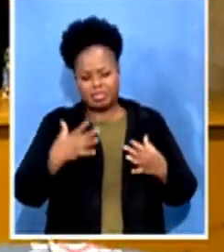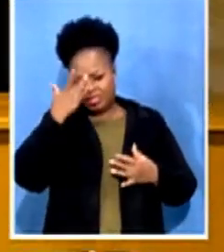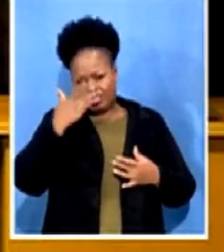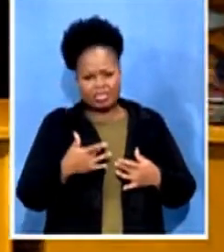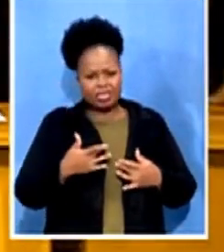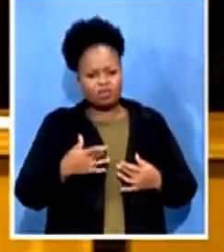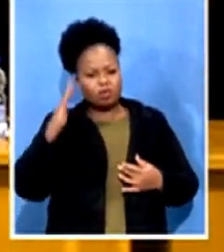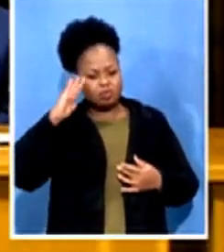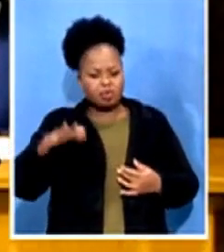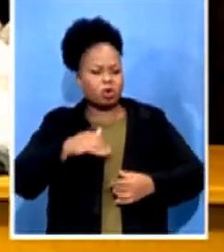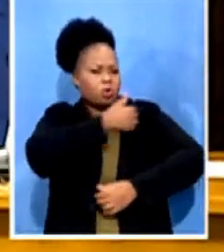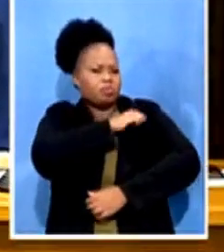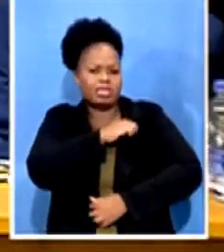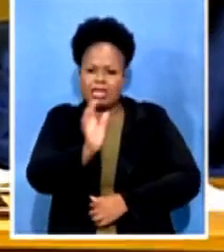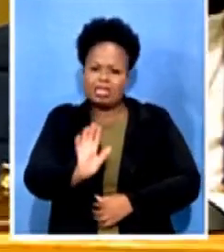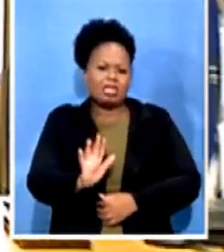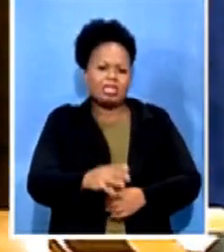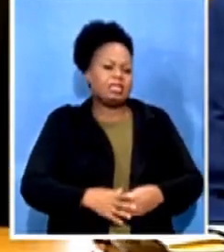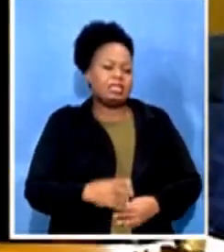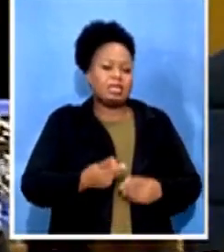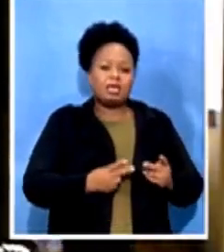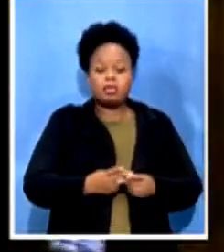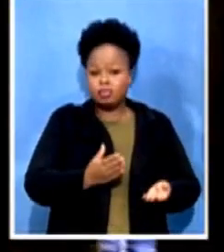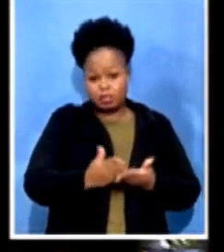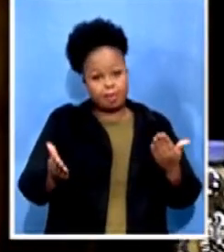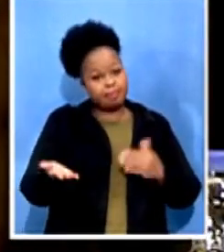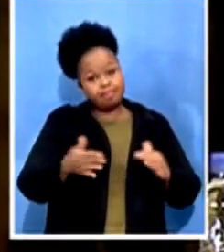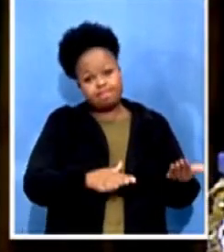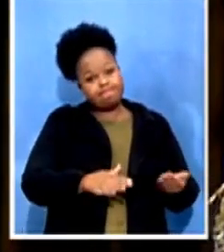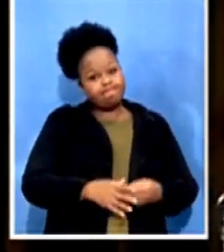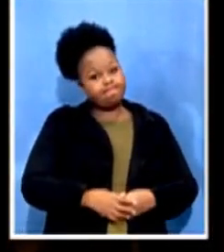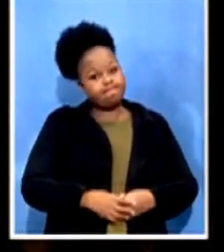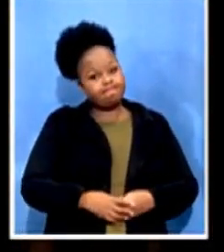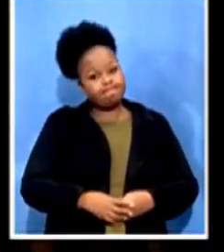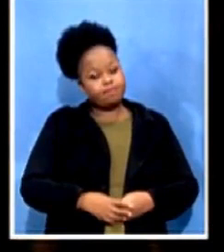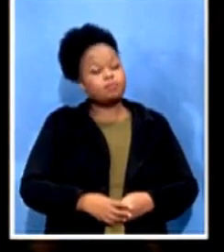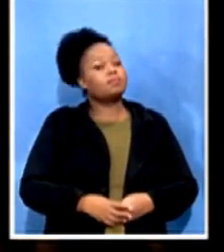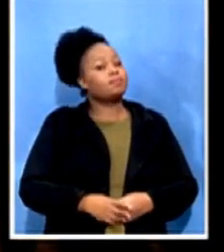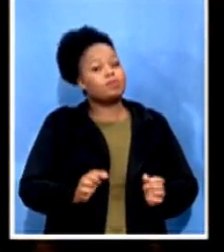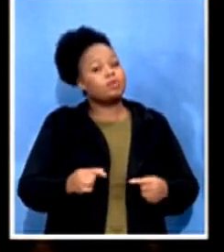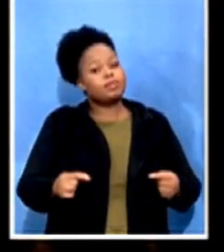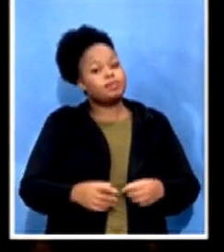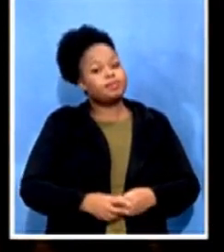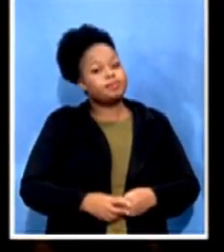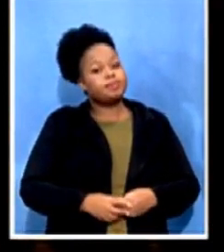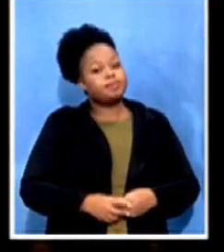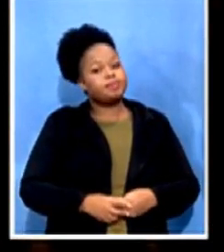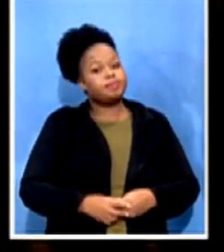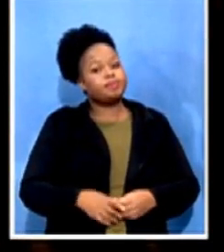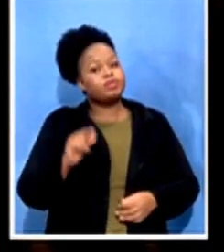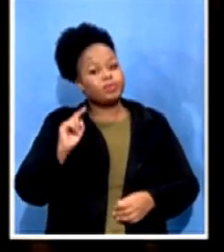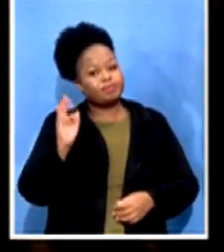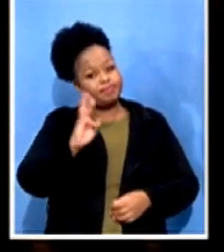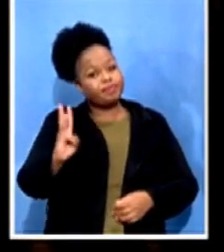also even losing their lives. It cannot be right. And therefore, that's the message which we must make sure everybody has